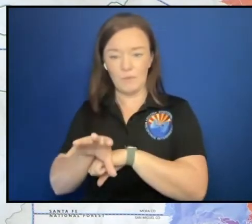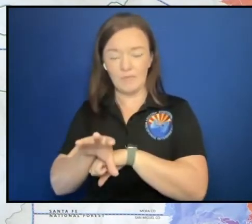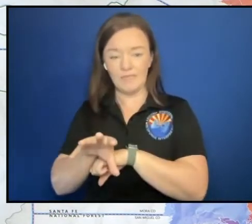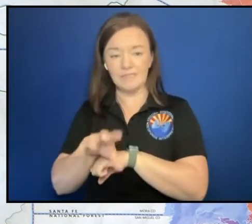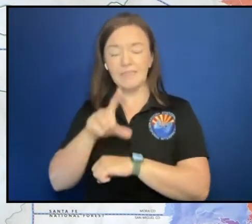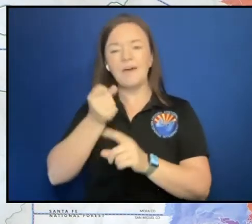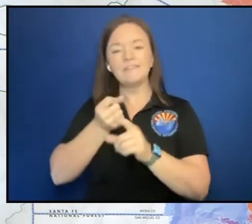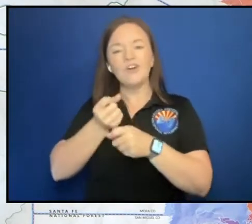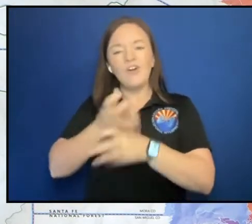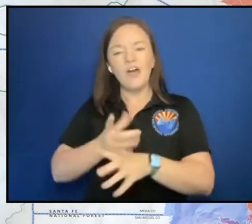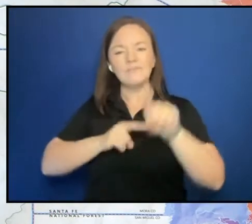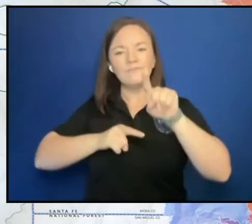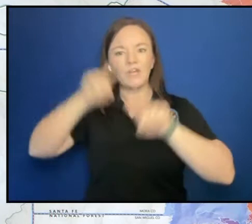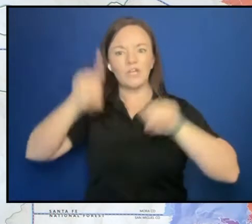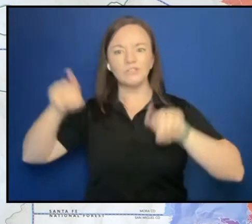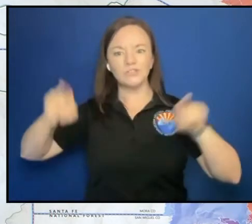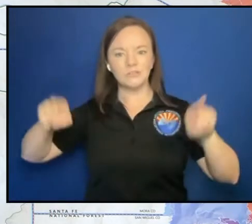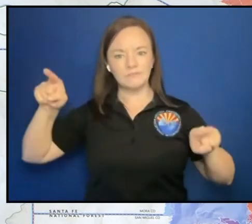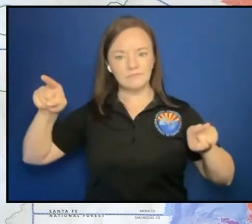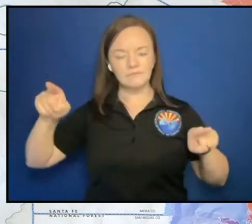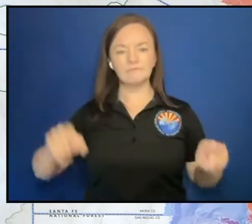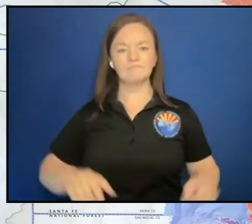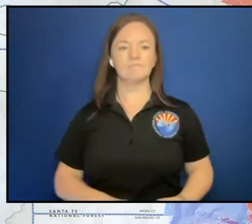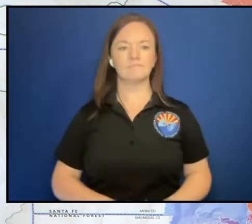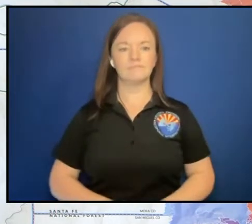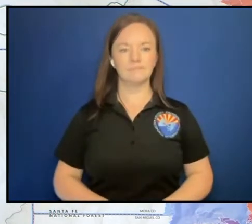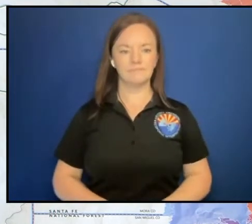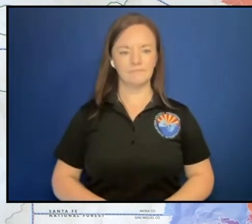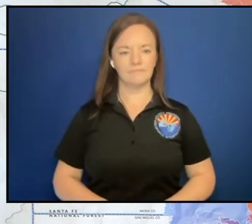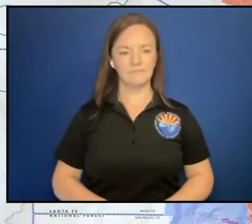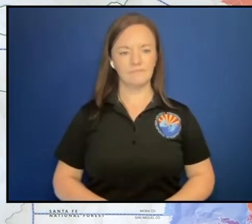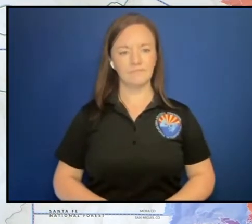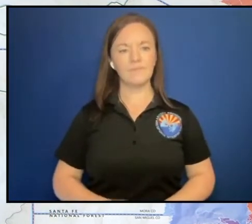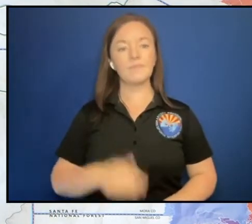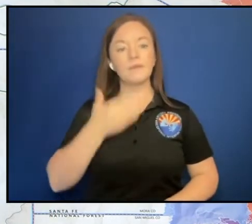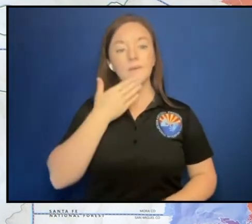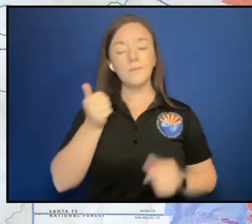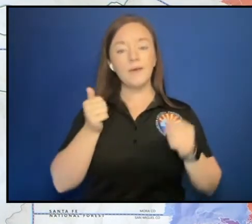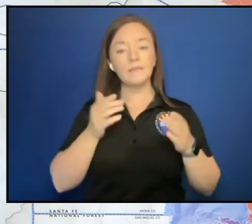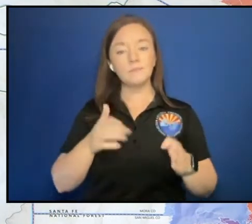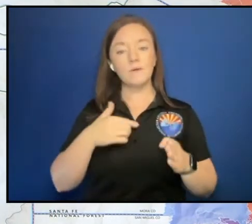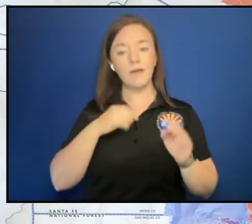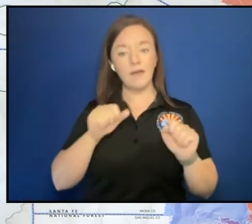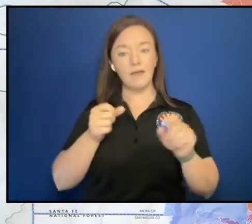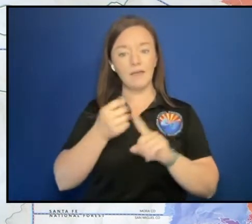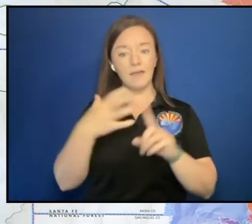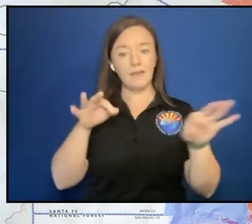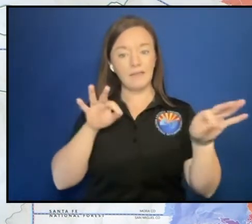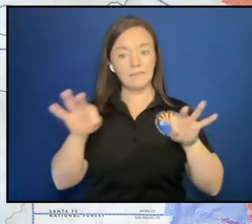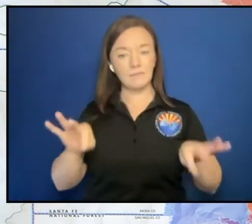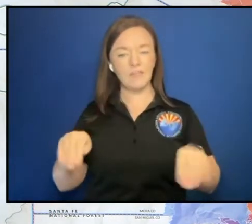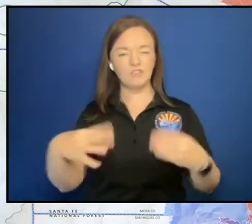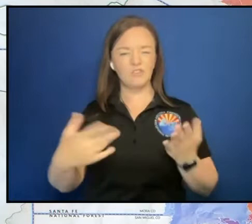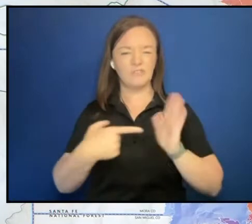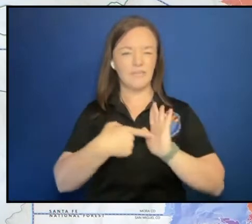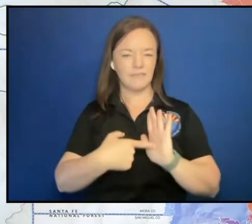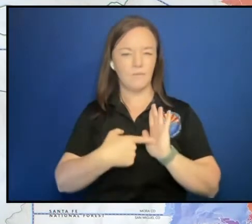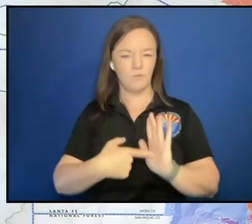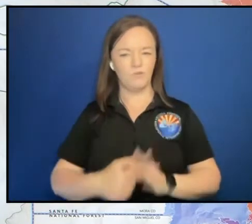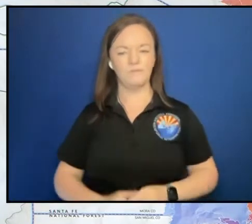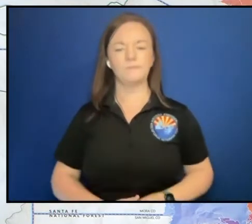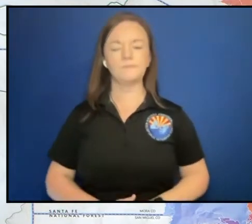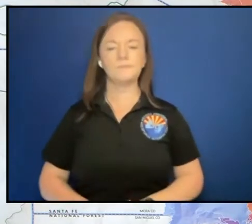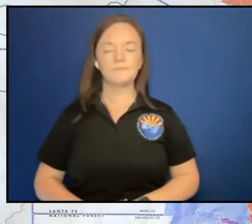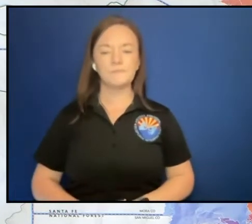significantly. I think, and so the best way that I can explain that is to kind of give you an example. So